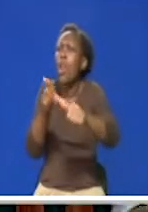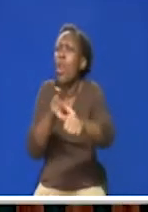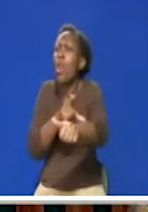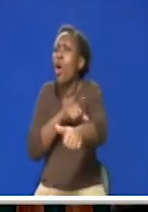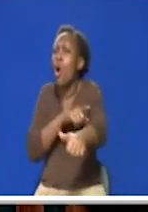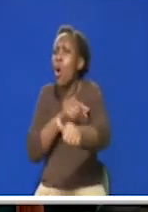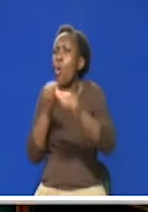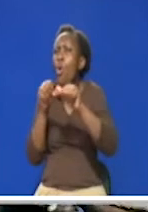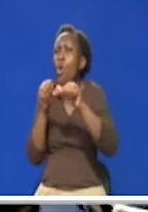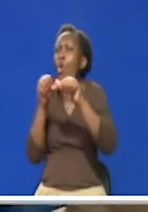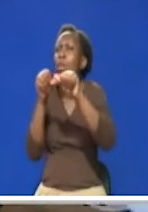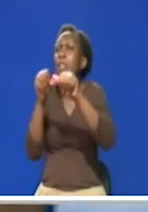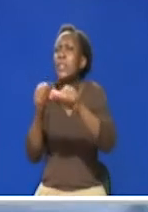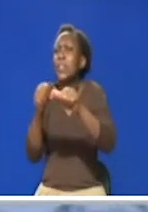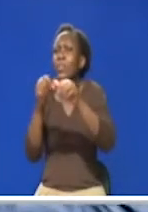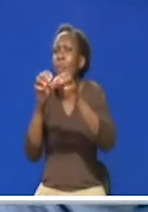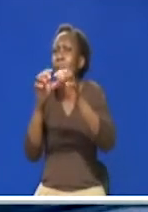We can be able to identify.